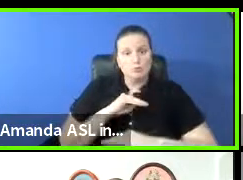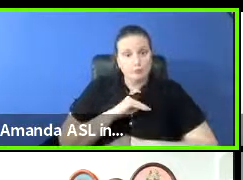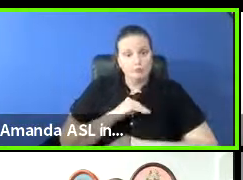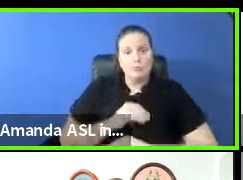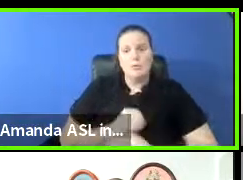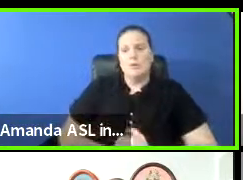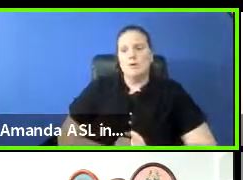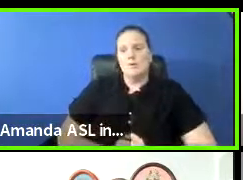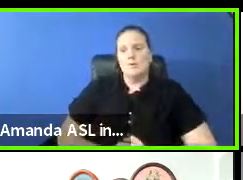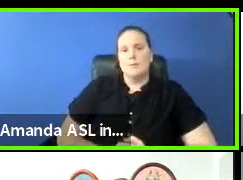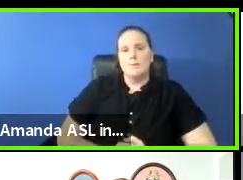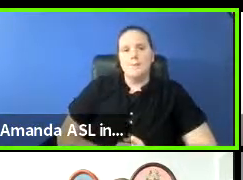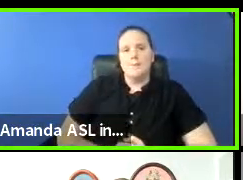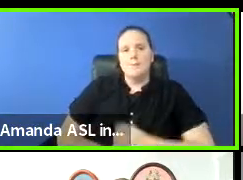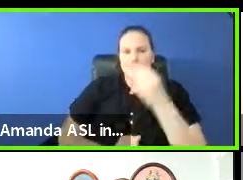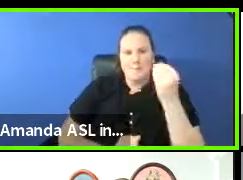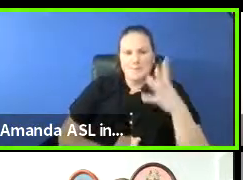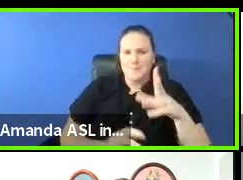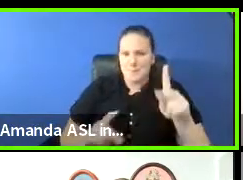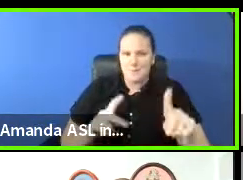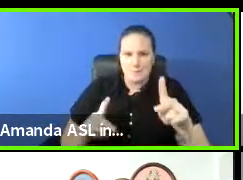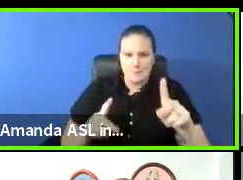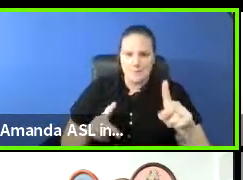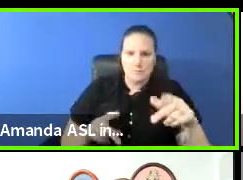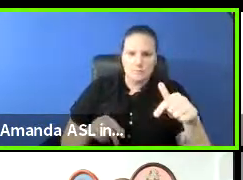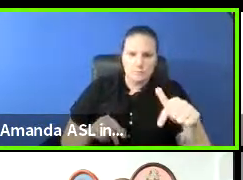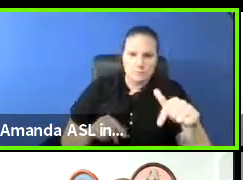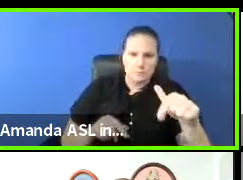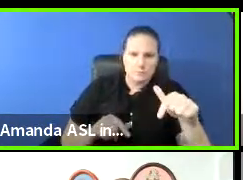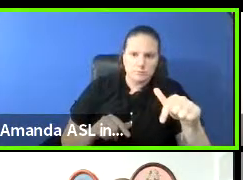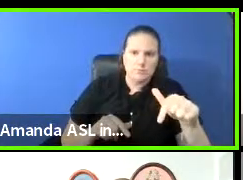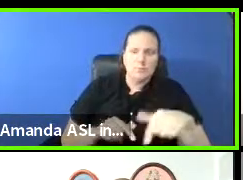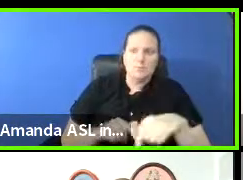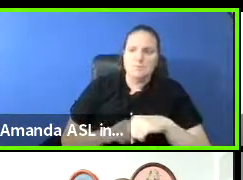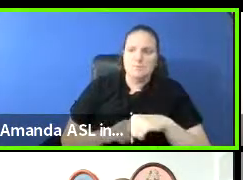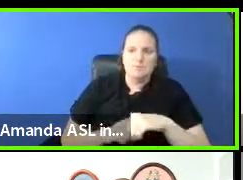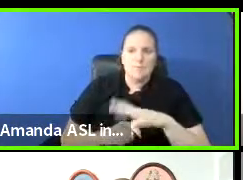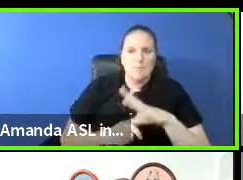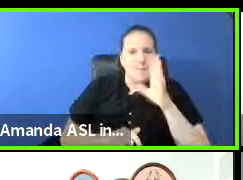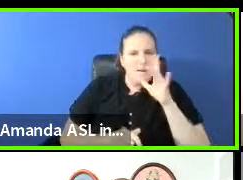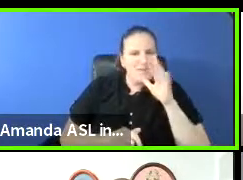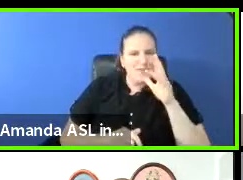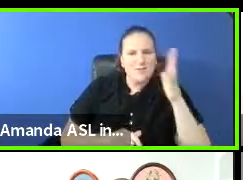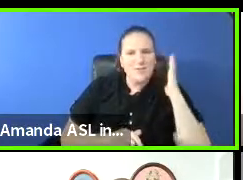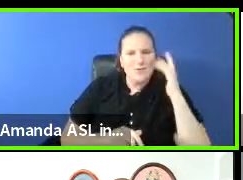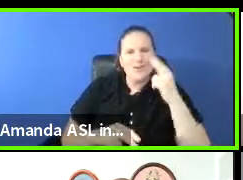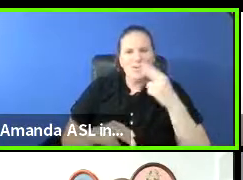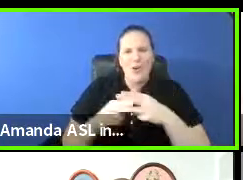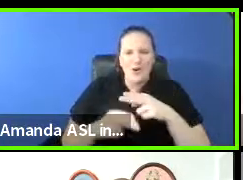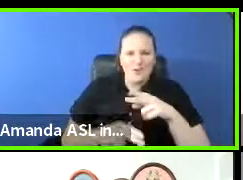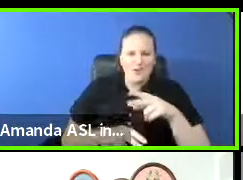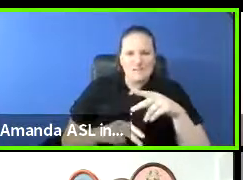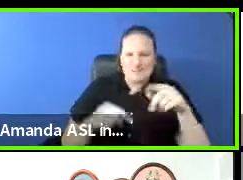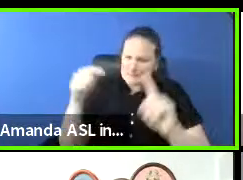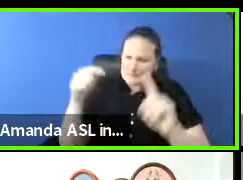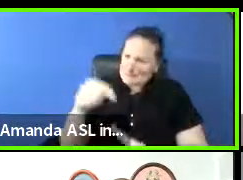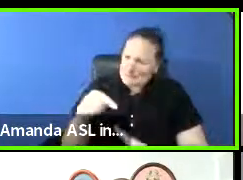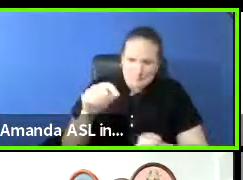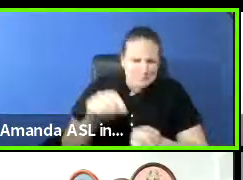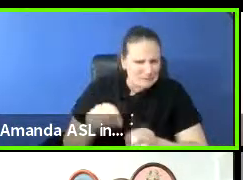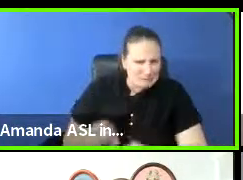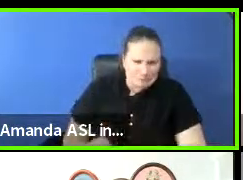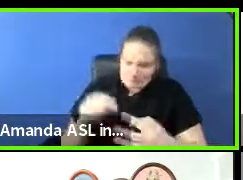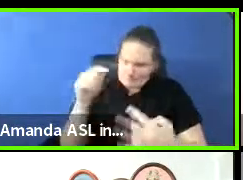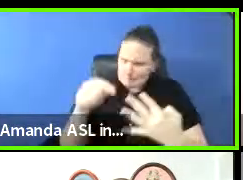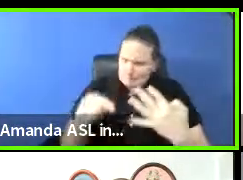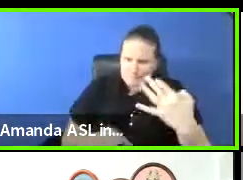But I'm telling folks we're getting down to what my mother used to call the nitty gritty. We're getting down to